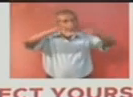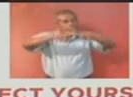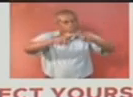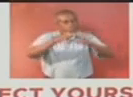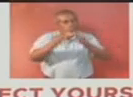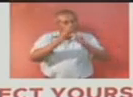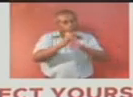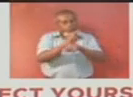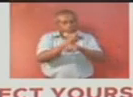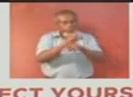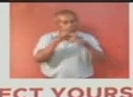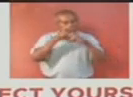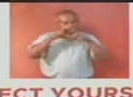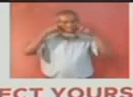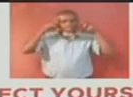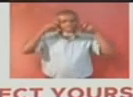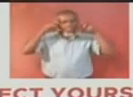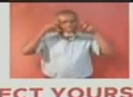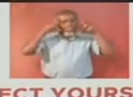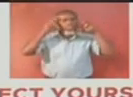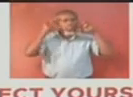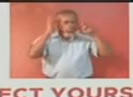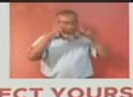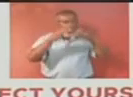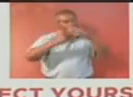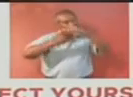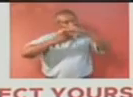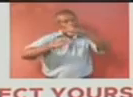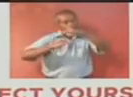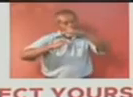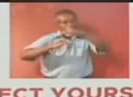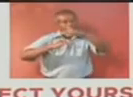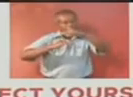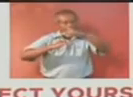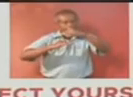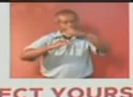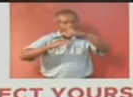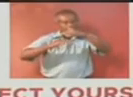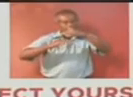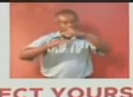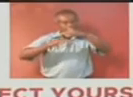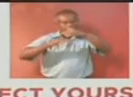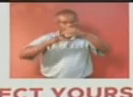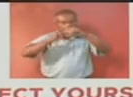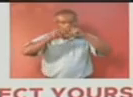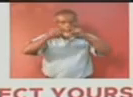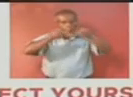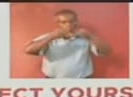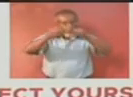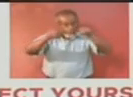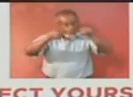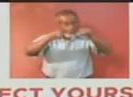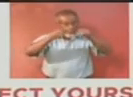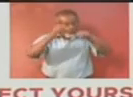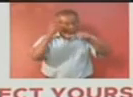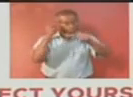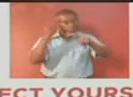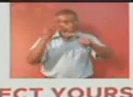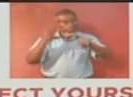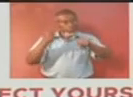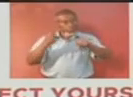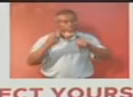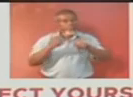to mitigate the impact of that transmission, of the expulsion of aerosols, even